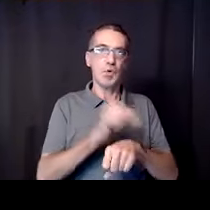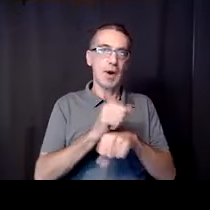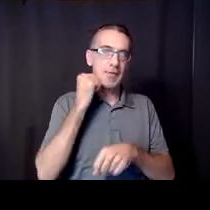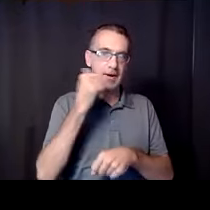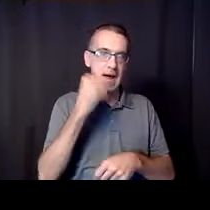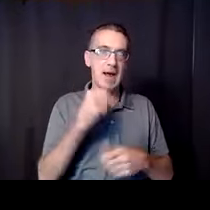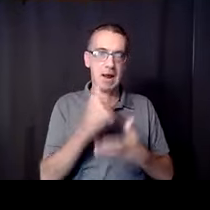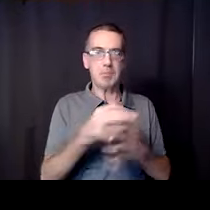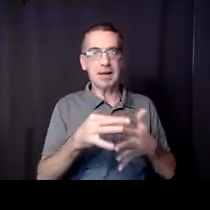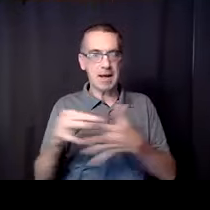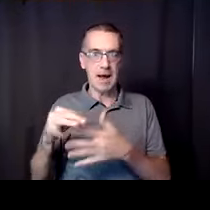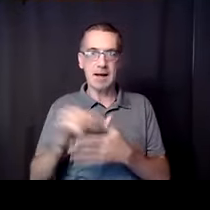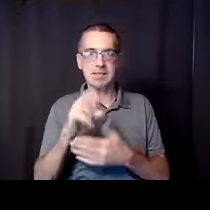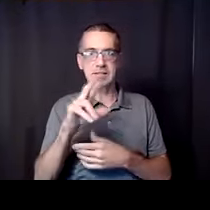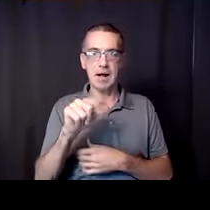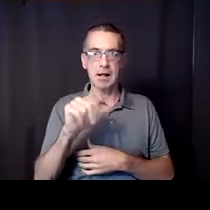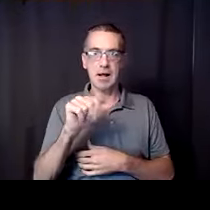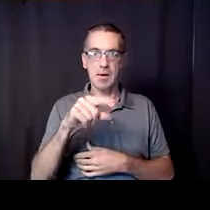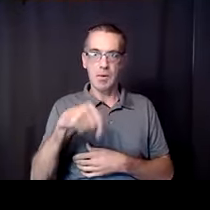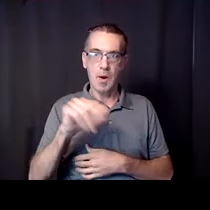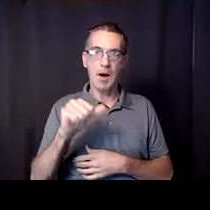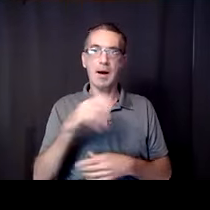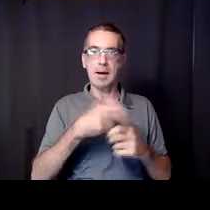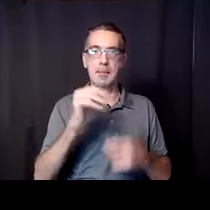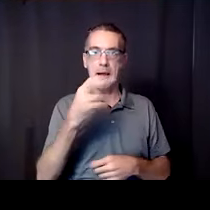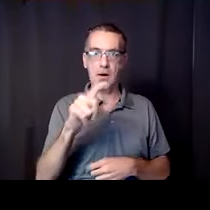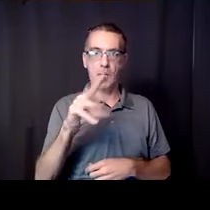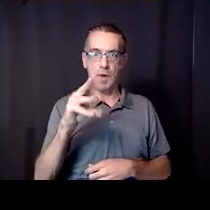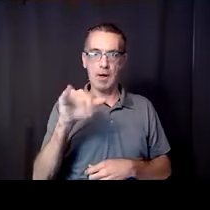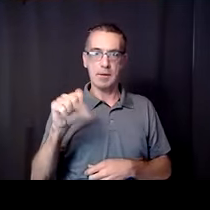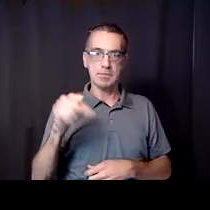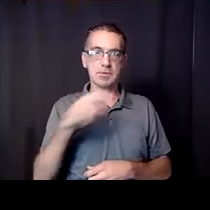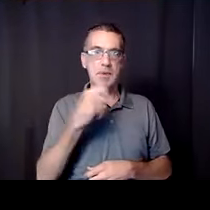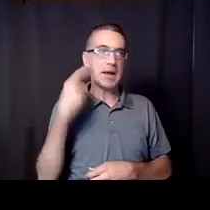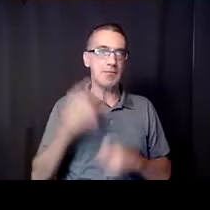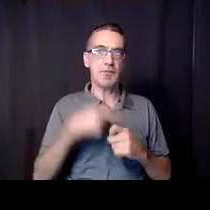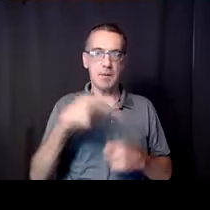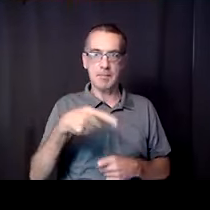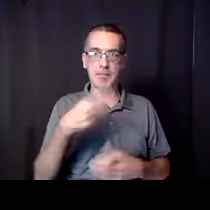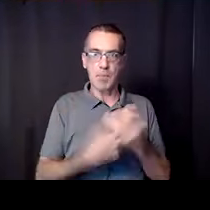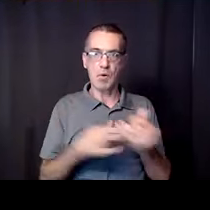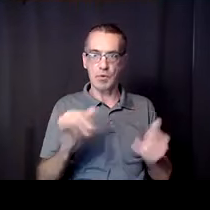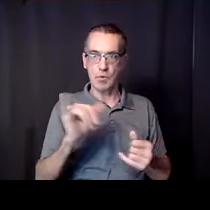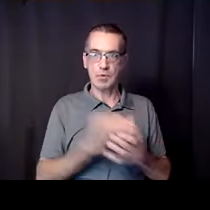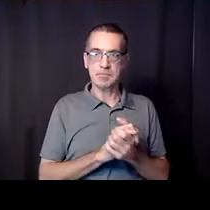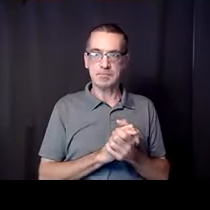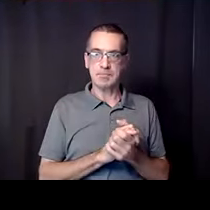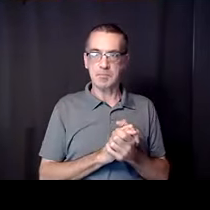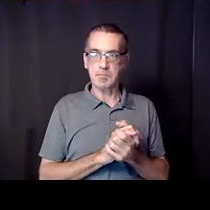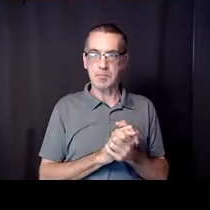and help guide it, Sarah Lacroix and Michael Williams. So you'll be hearing from both of them as well today.